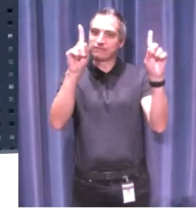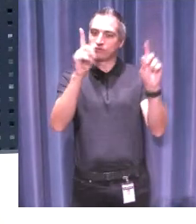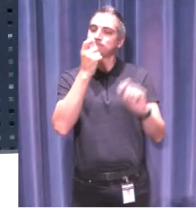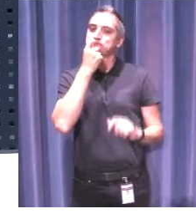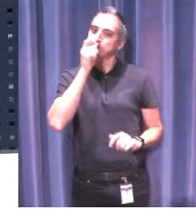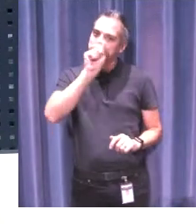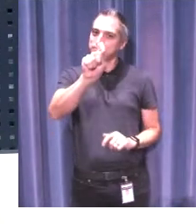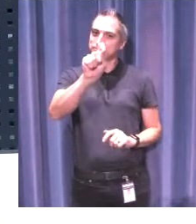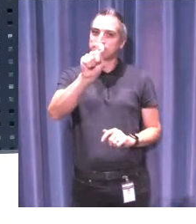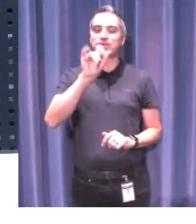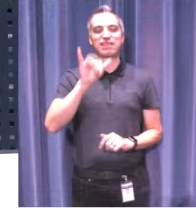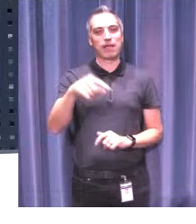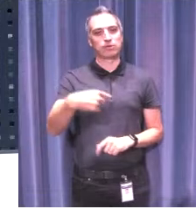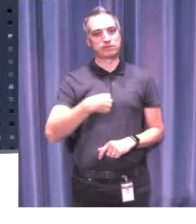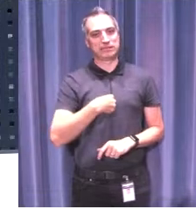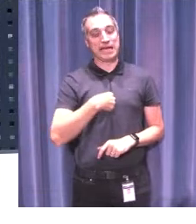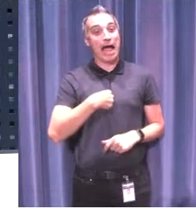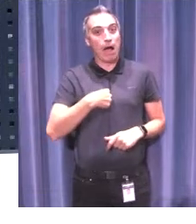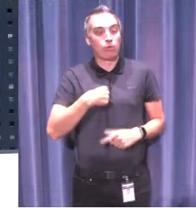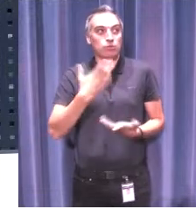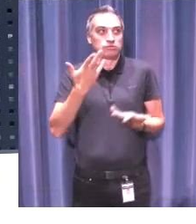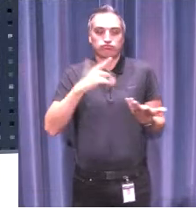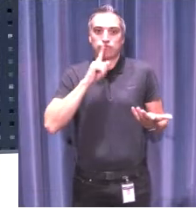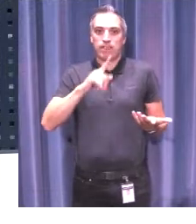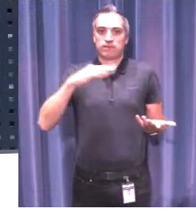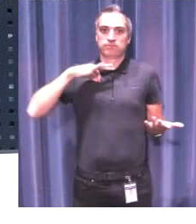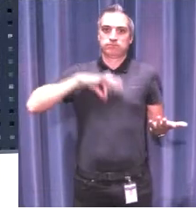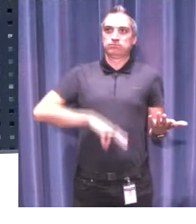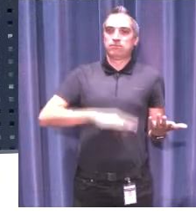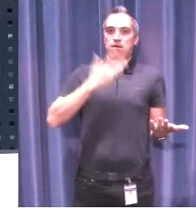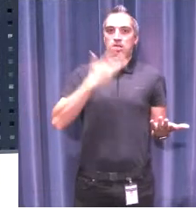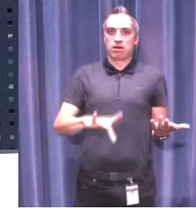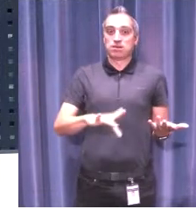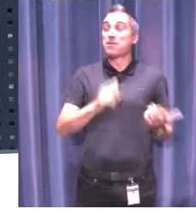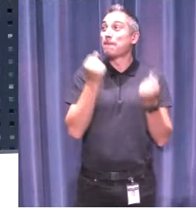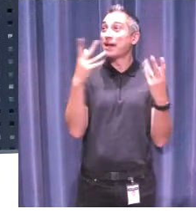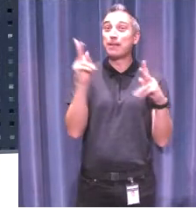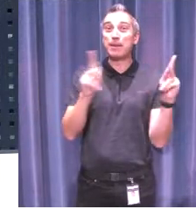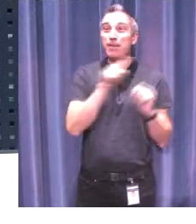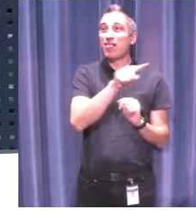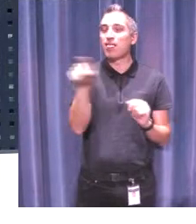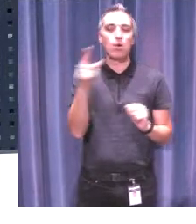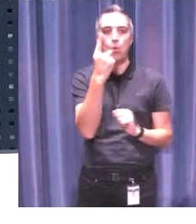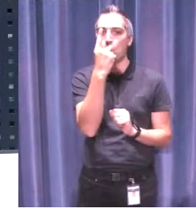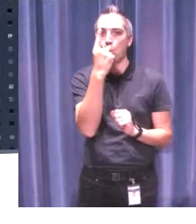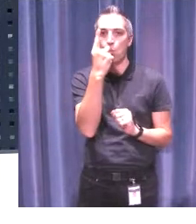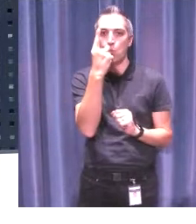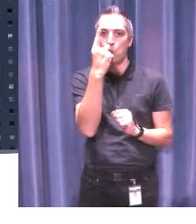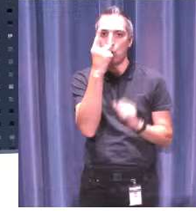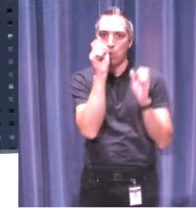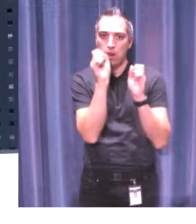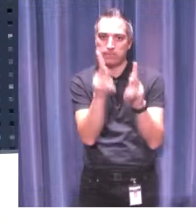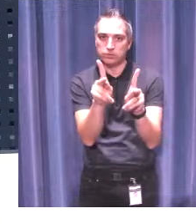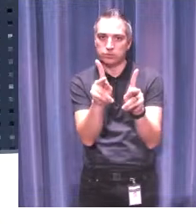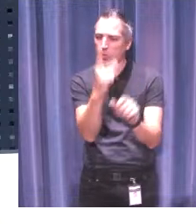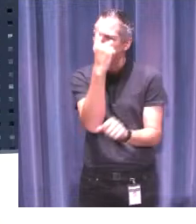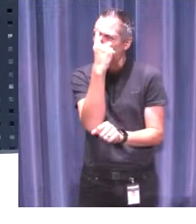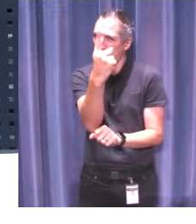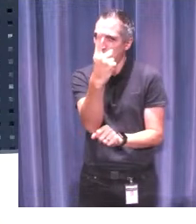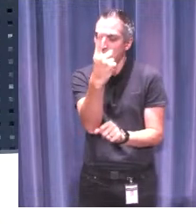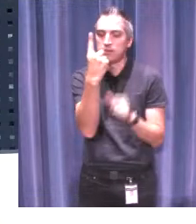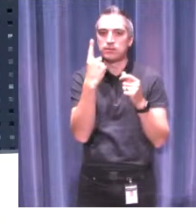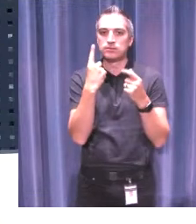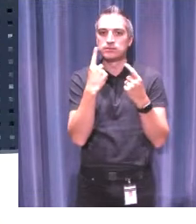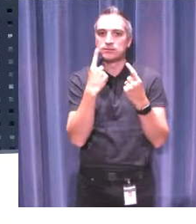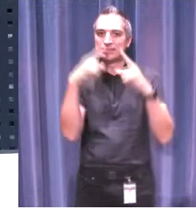was me, and I was privileged. For many people, they get one chance at success in a community college.